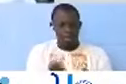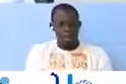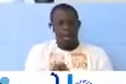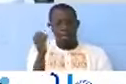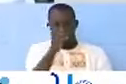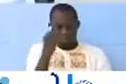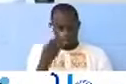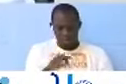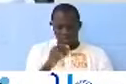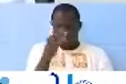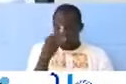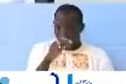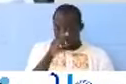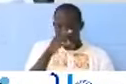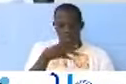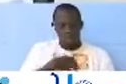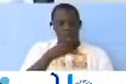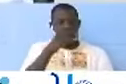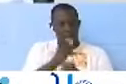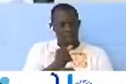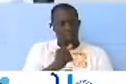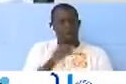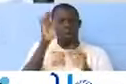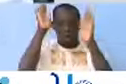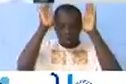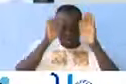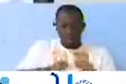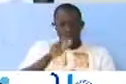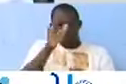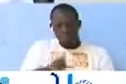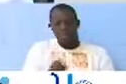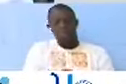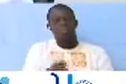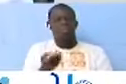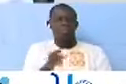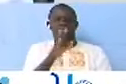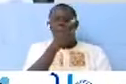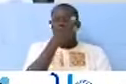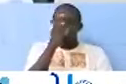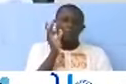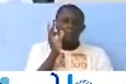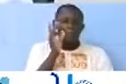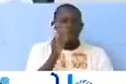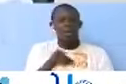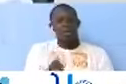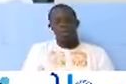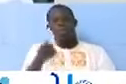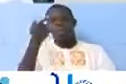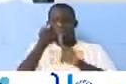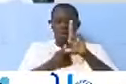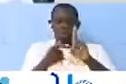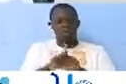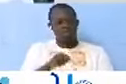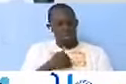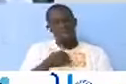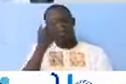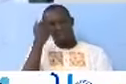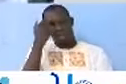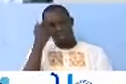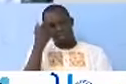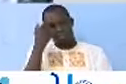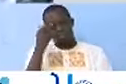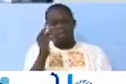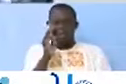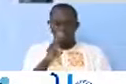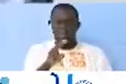Because if you want to help Muslims, especially during the month of the fasting month, I see that at